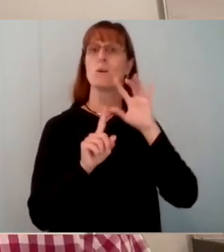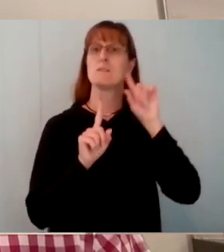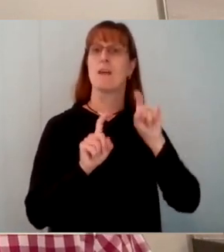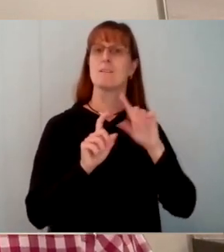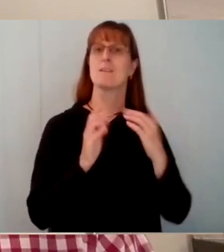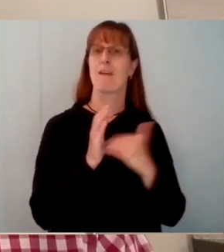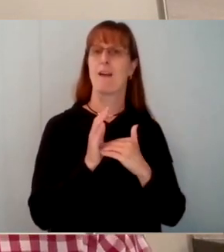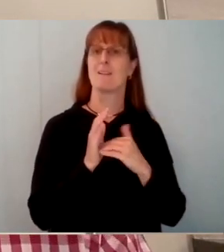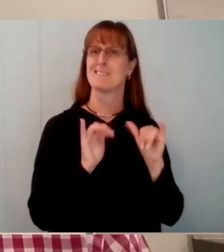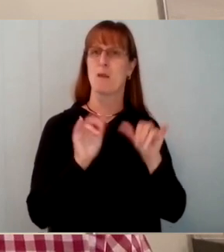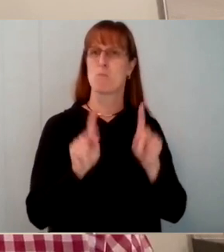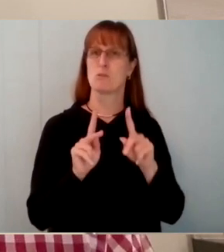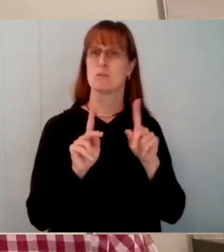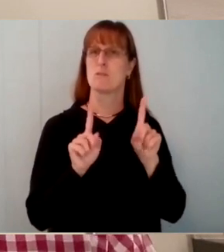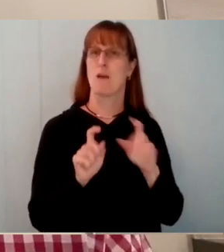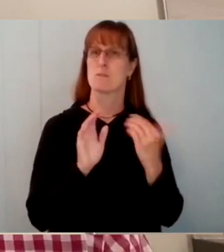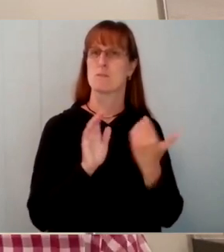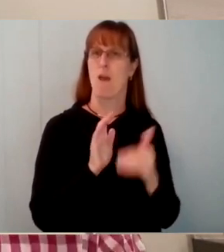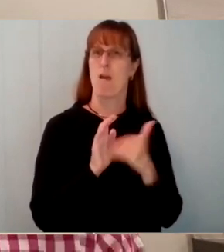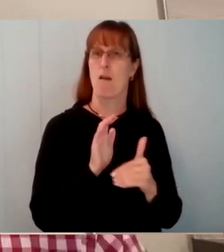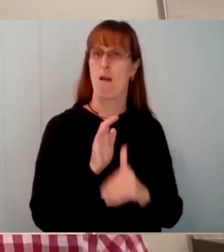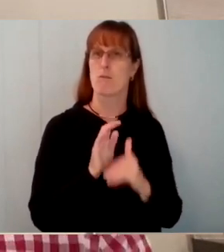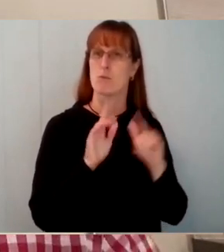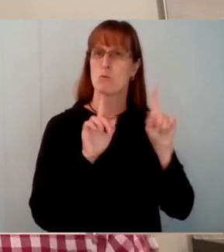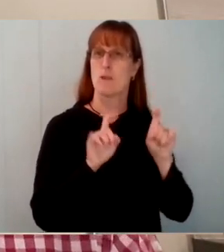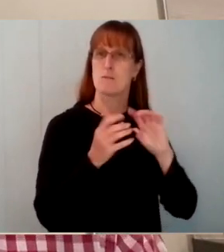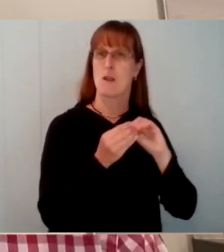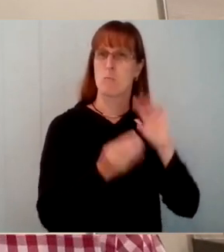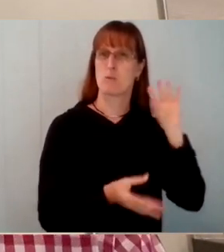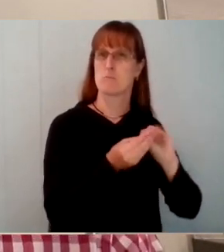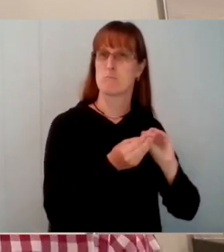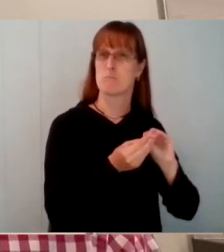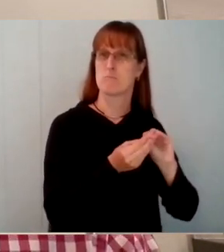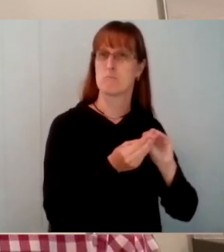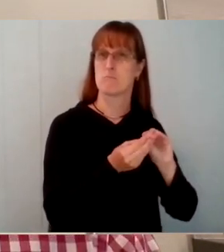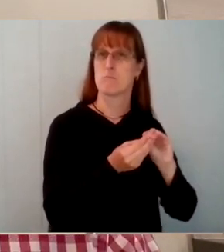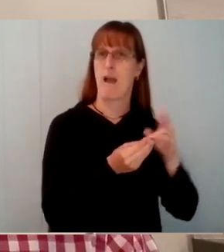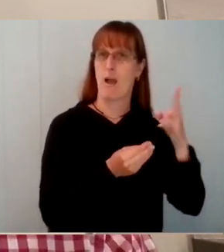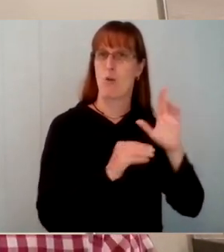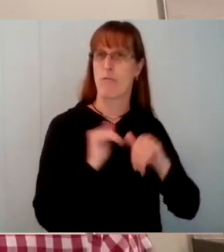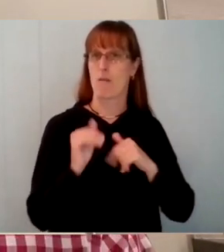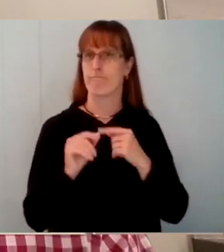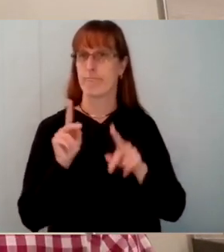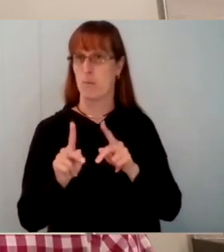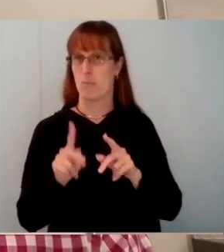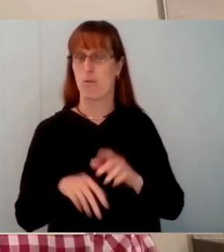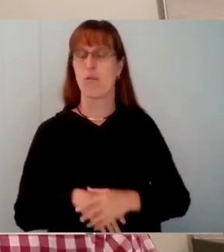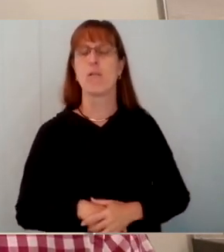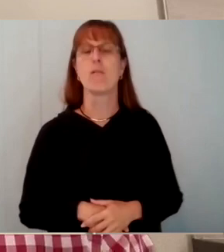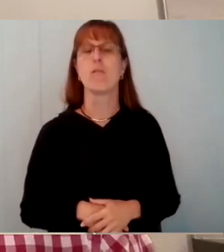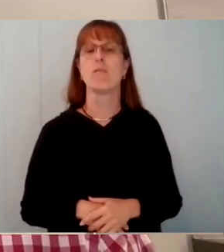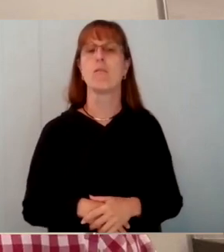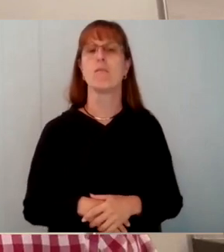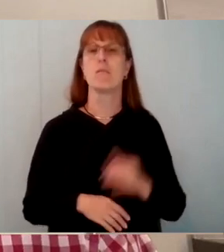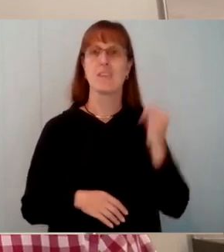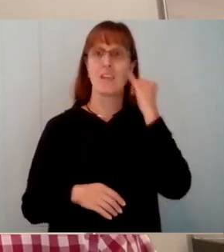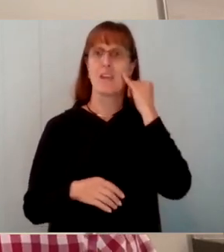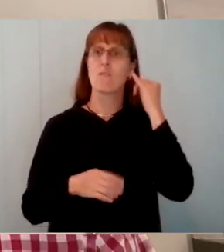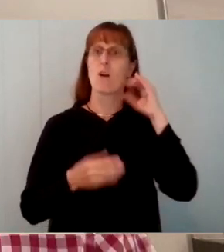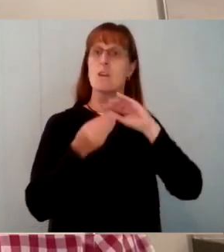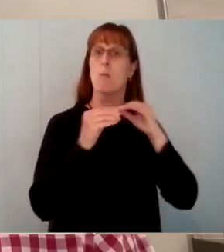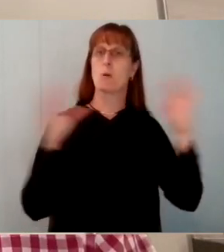positive, you end up being tested multiple times. Also, there was a question on our data when you add up all